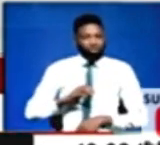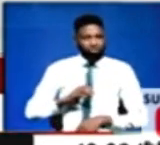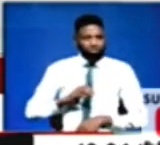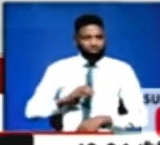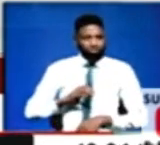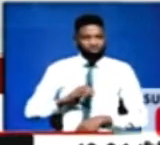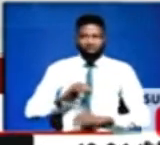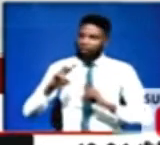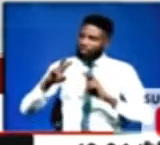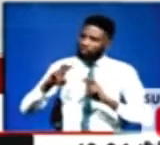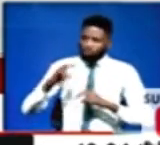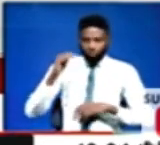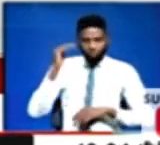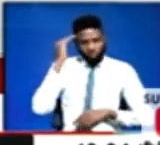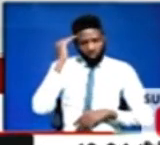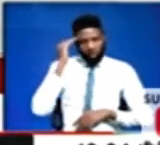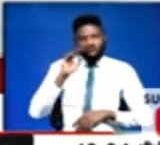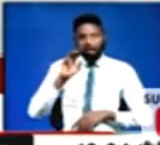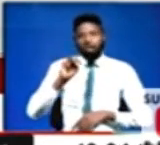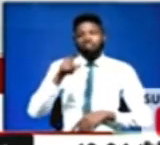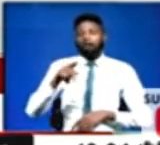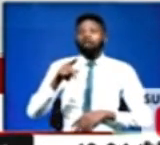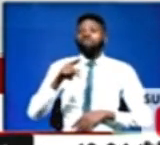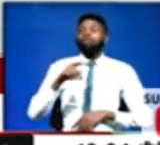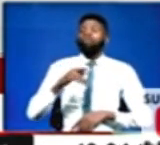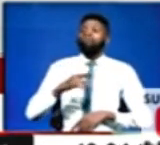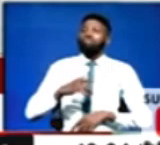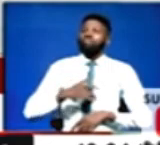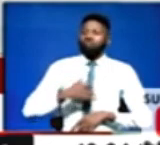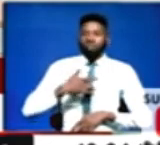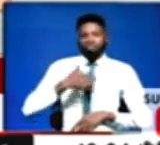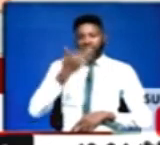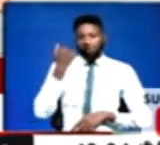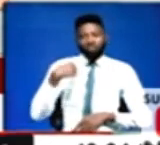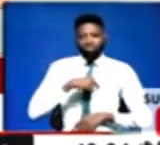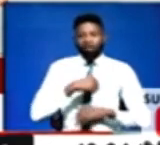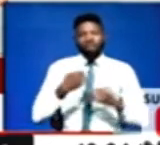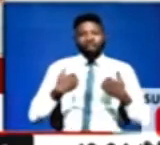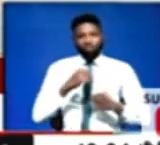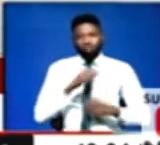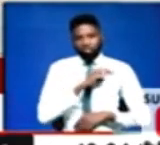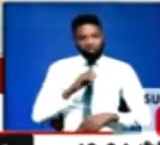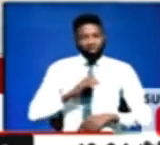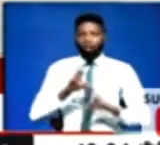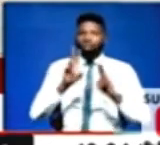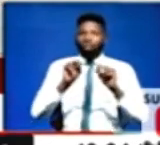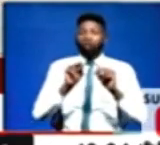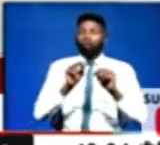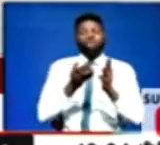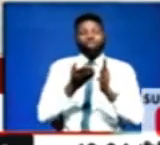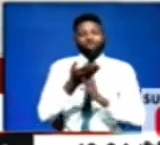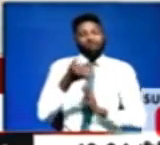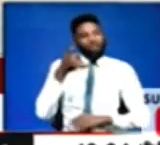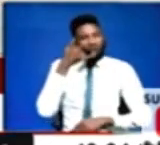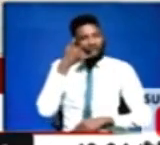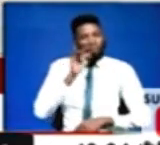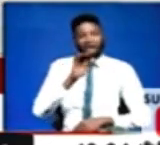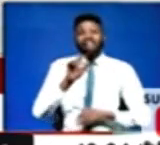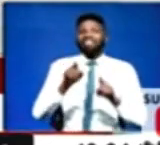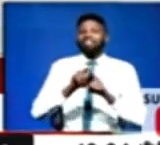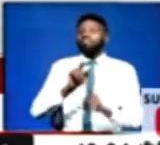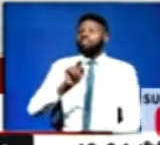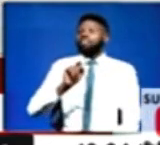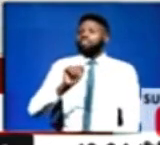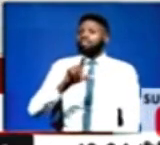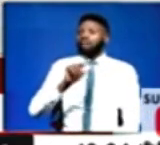members of parliament, you could really have loved to have a hustler committee. It will be through your phone. It will be like Tala, M-Pesa, and the like.